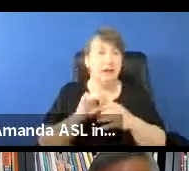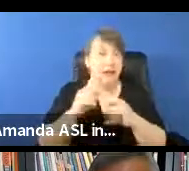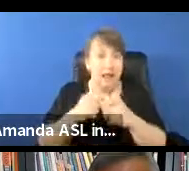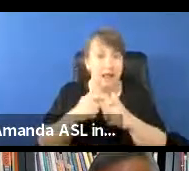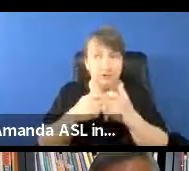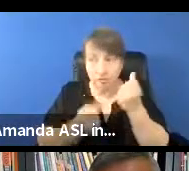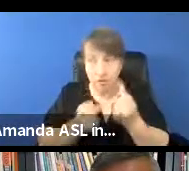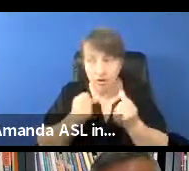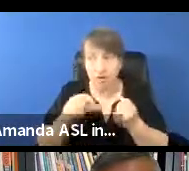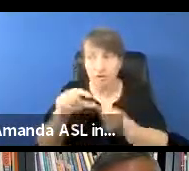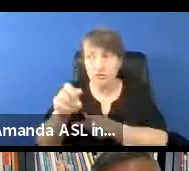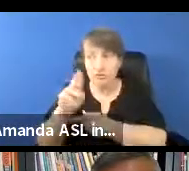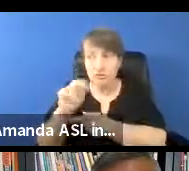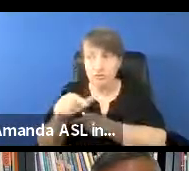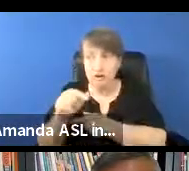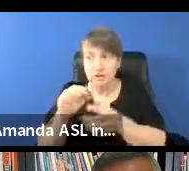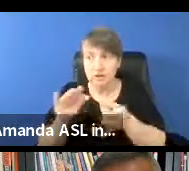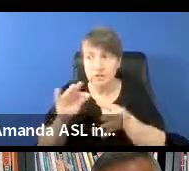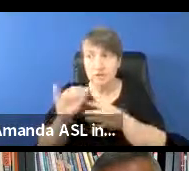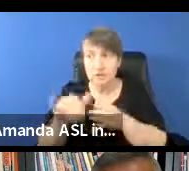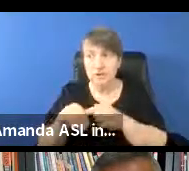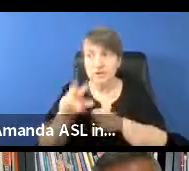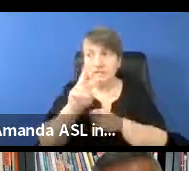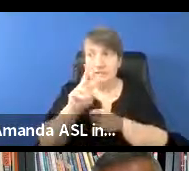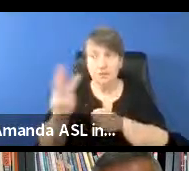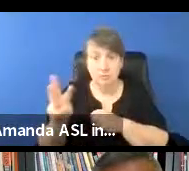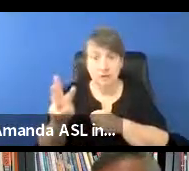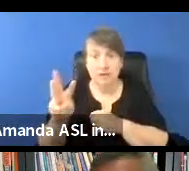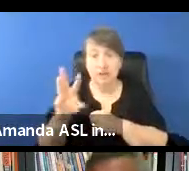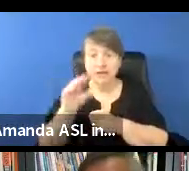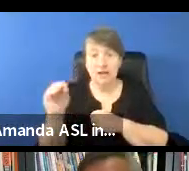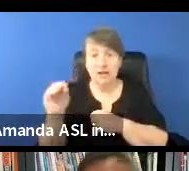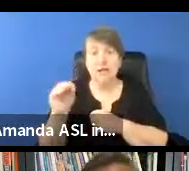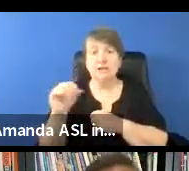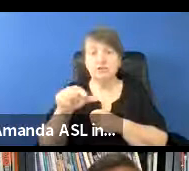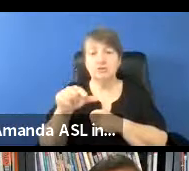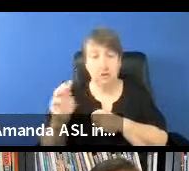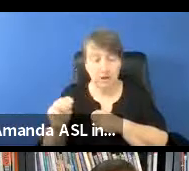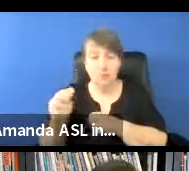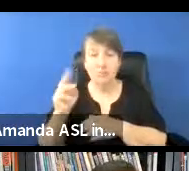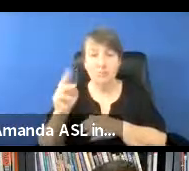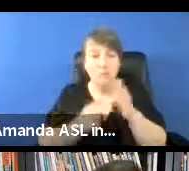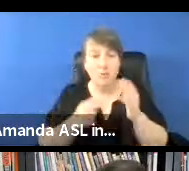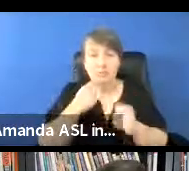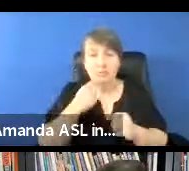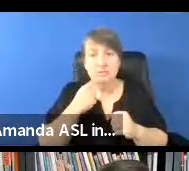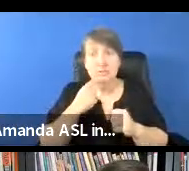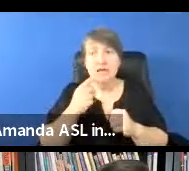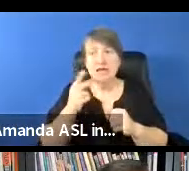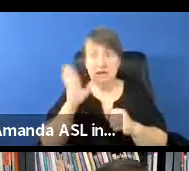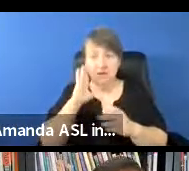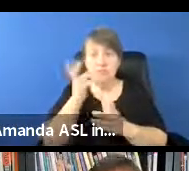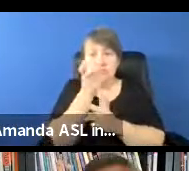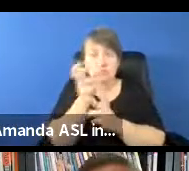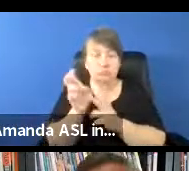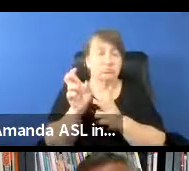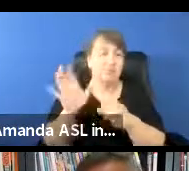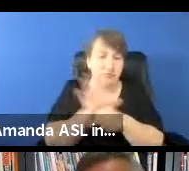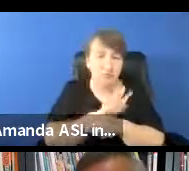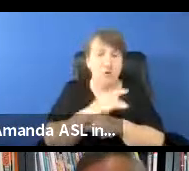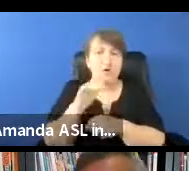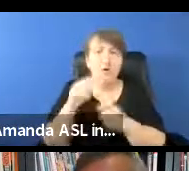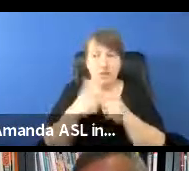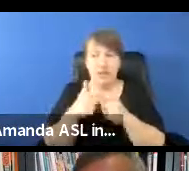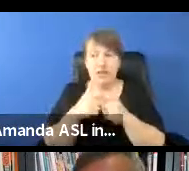Greg, you mentioned that. Volkswagen and General Motors have both said they will transition to totally